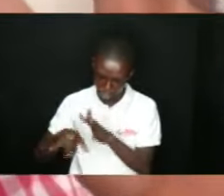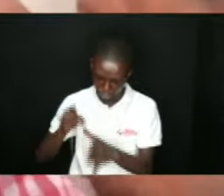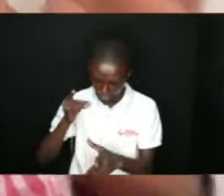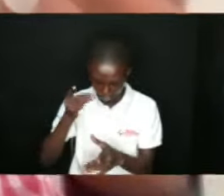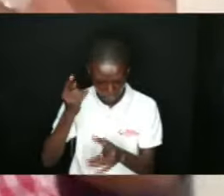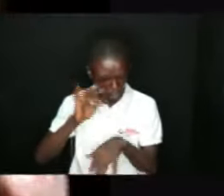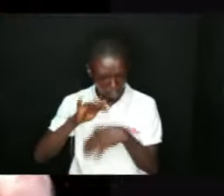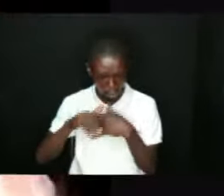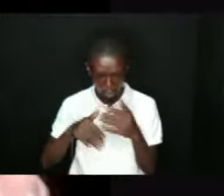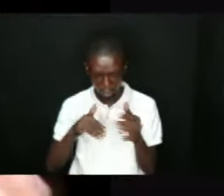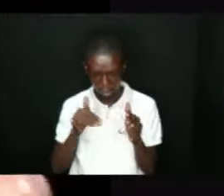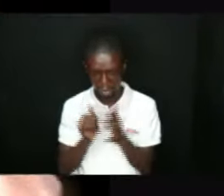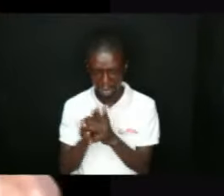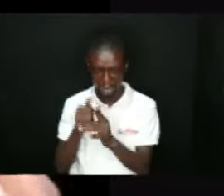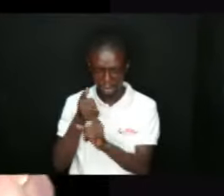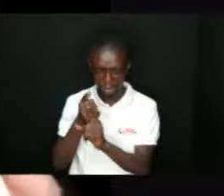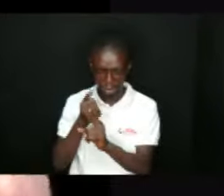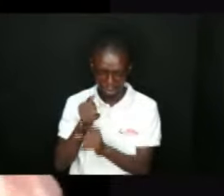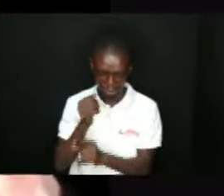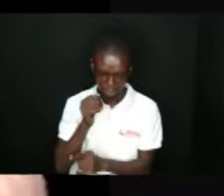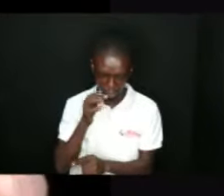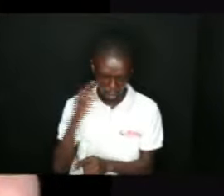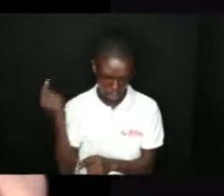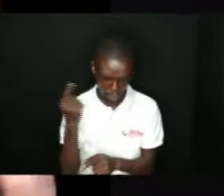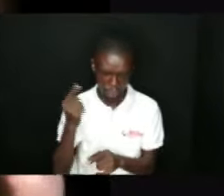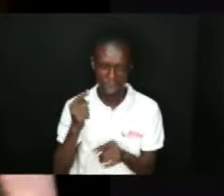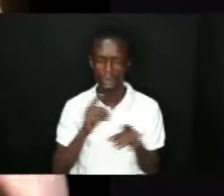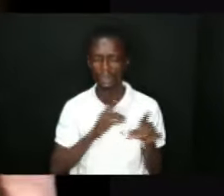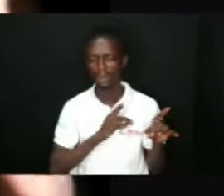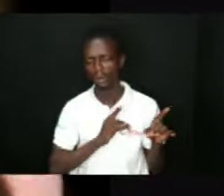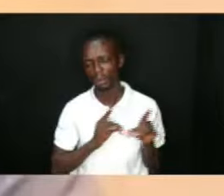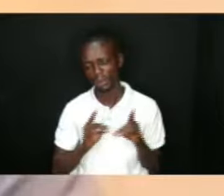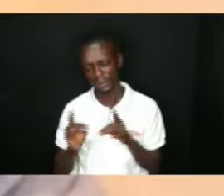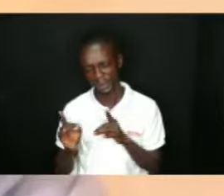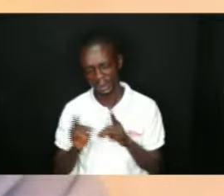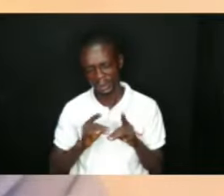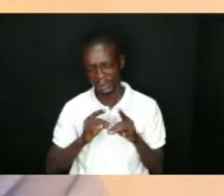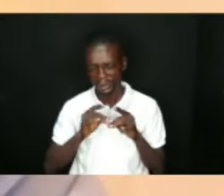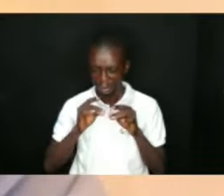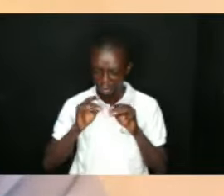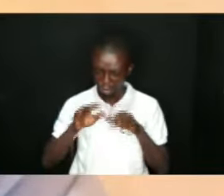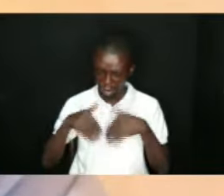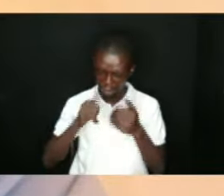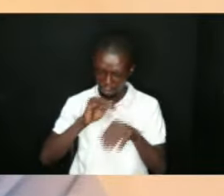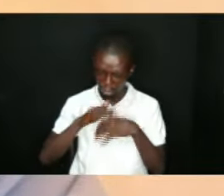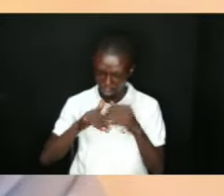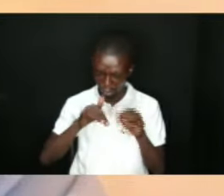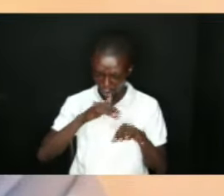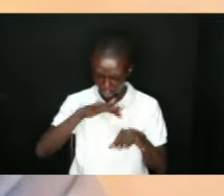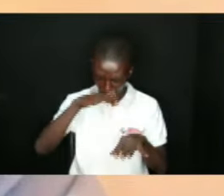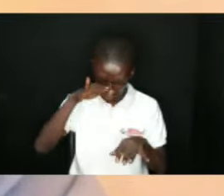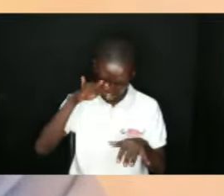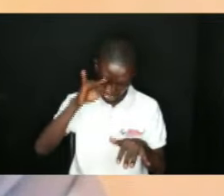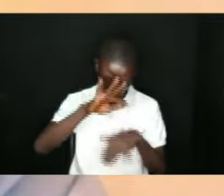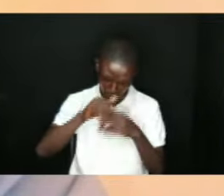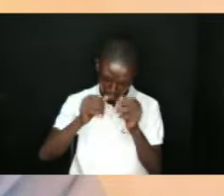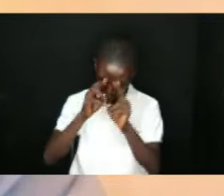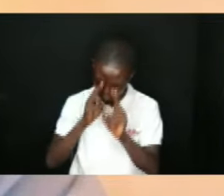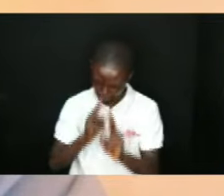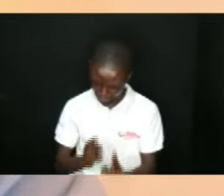Badabadaba, Rado Sinde Mahado Sendabaha, Rado Shadabahalo